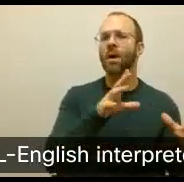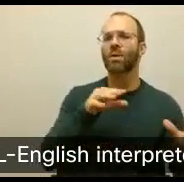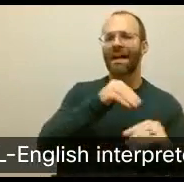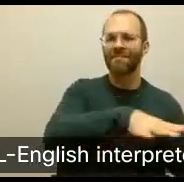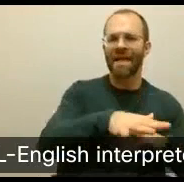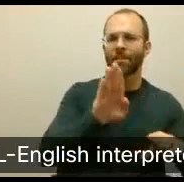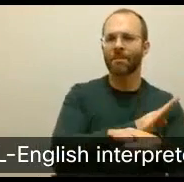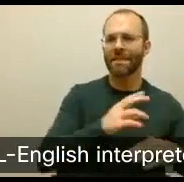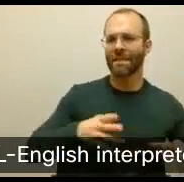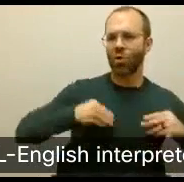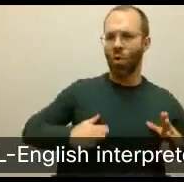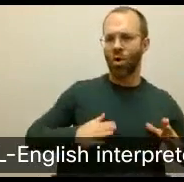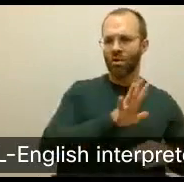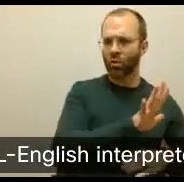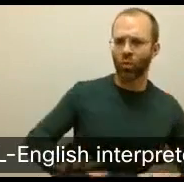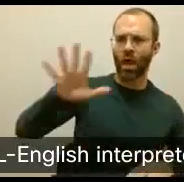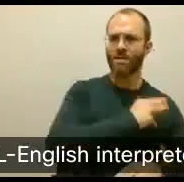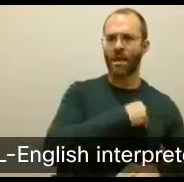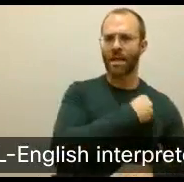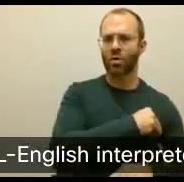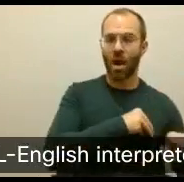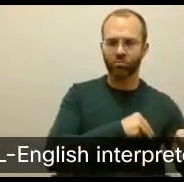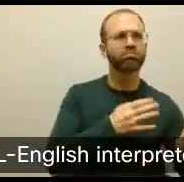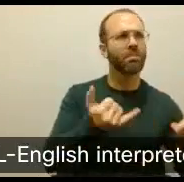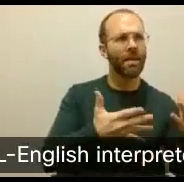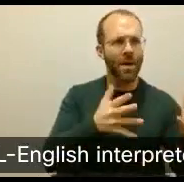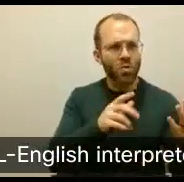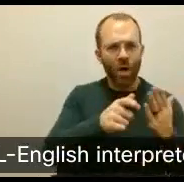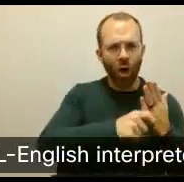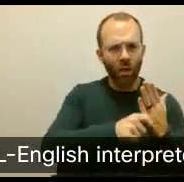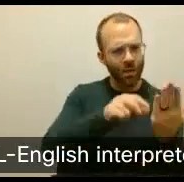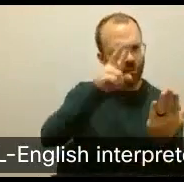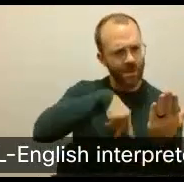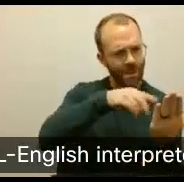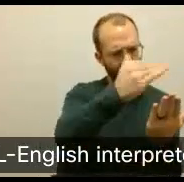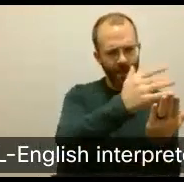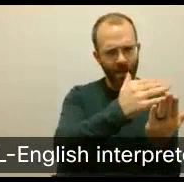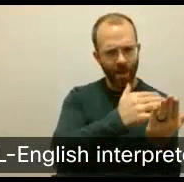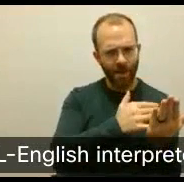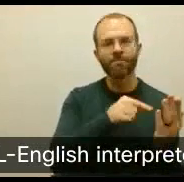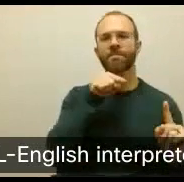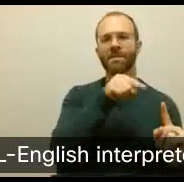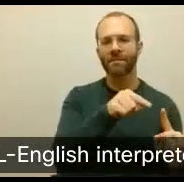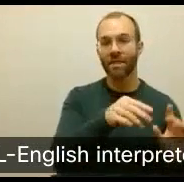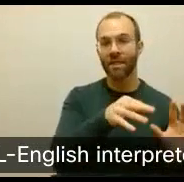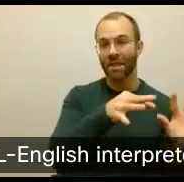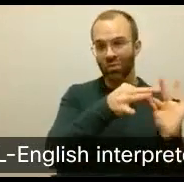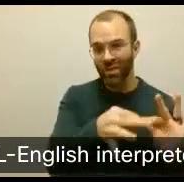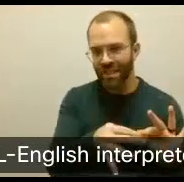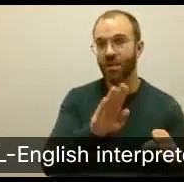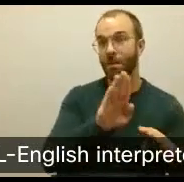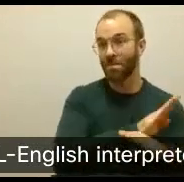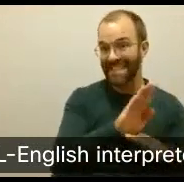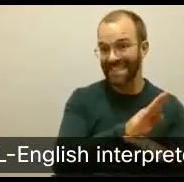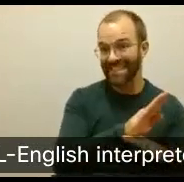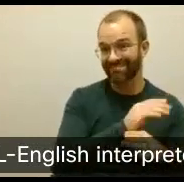in Manitoba. So the student may choose to paraphrase information from the article about that specific topic for their reflection. On